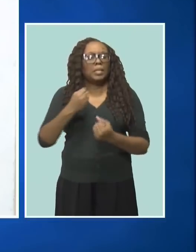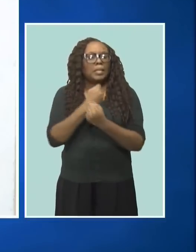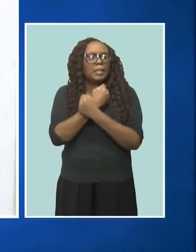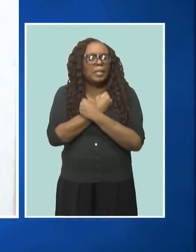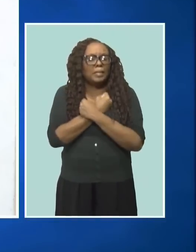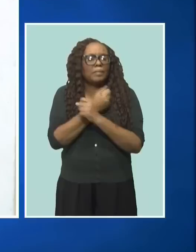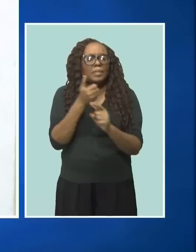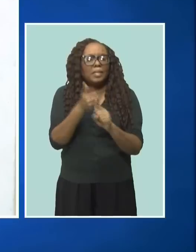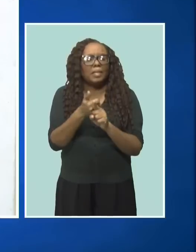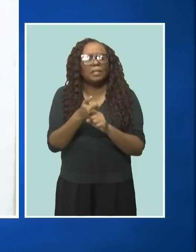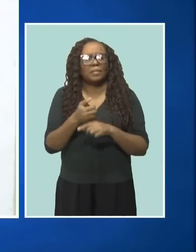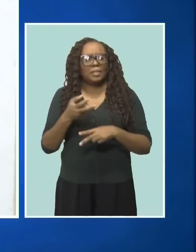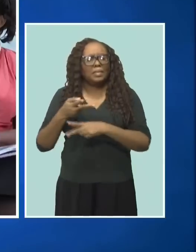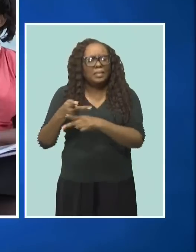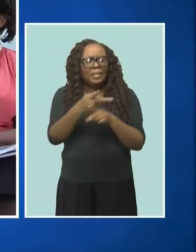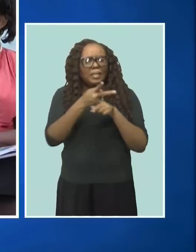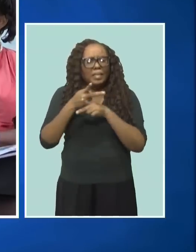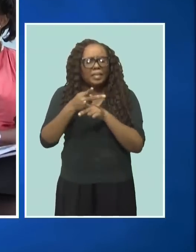self-care.